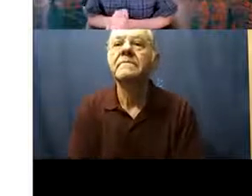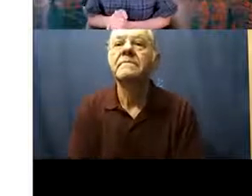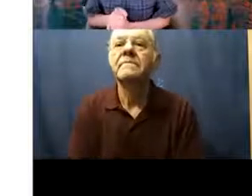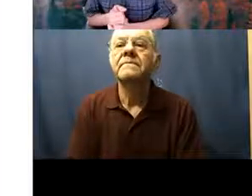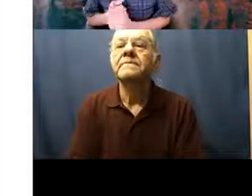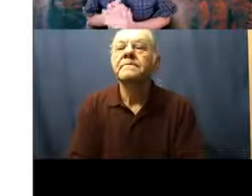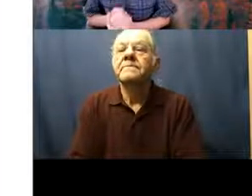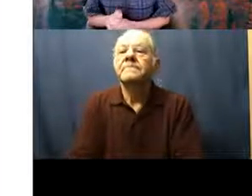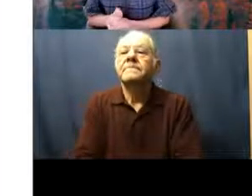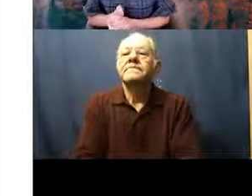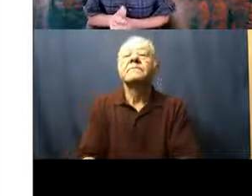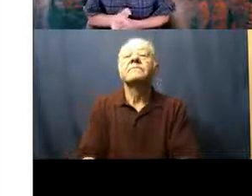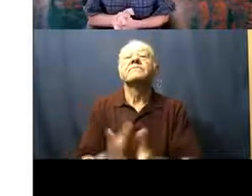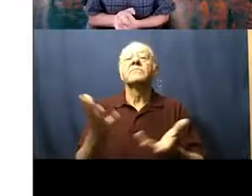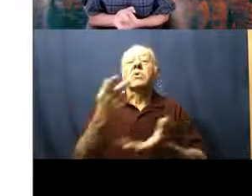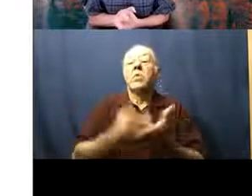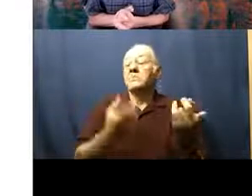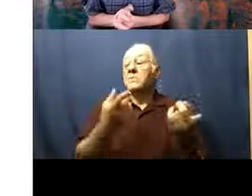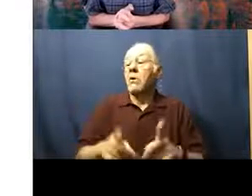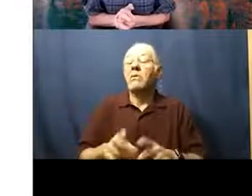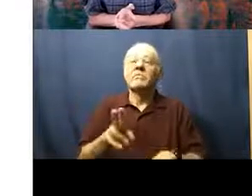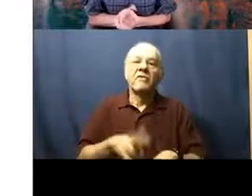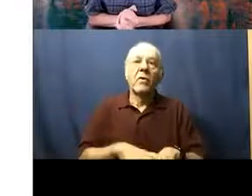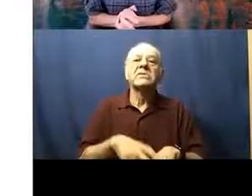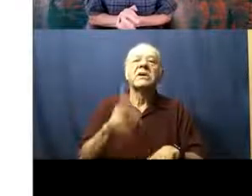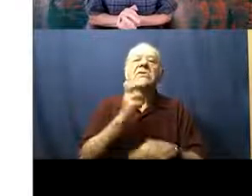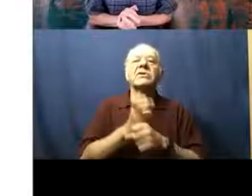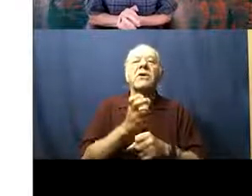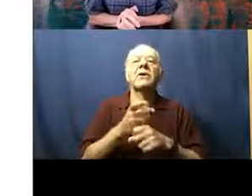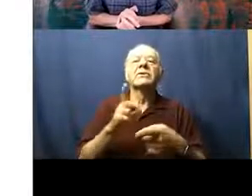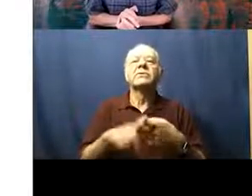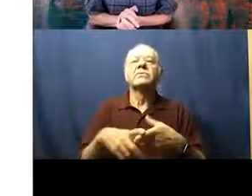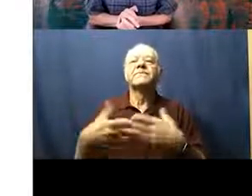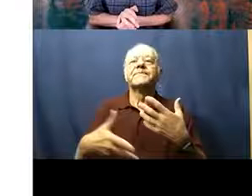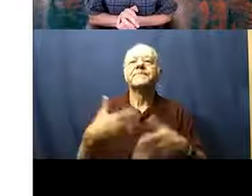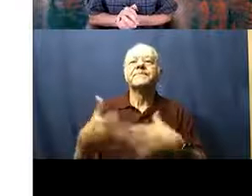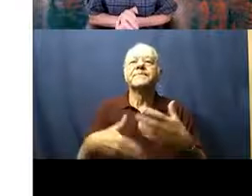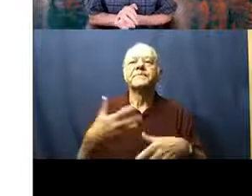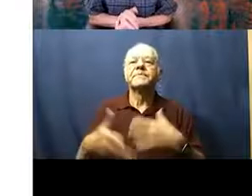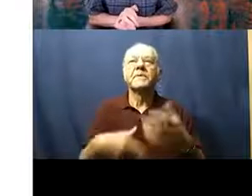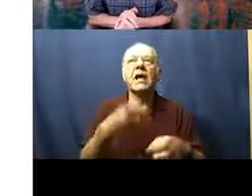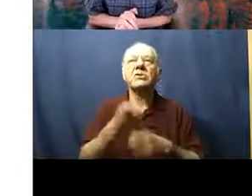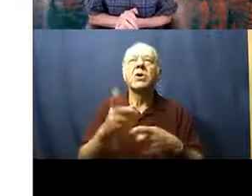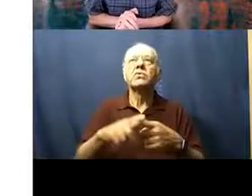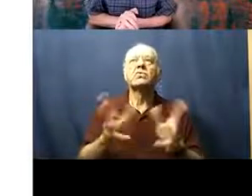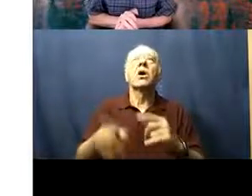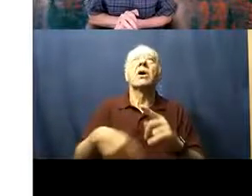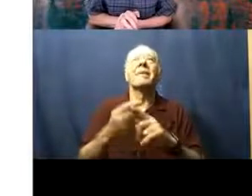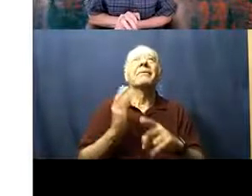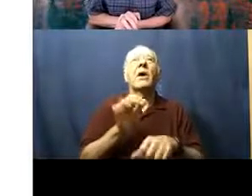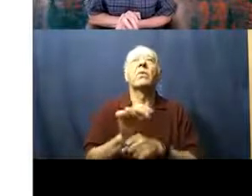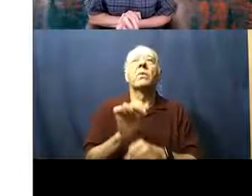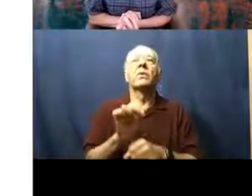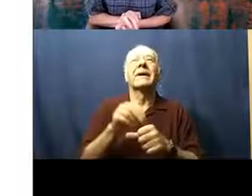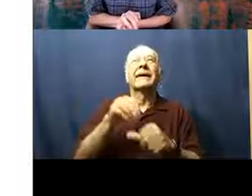So talking about what's been going on, of course, it's hard to talk about our work in